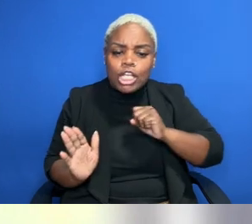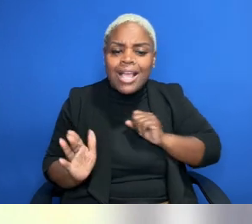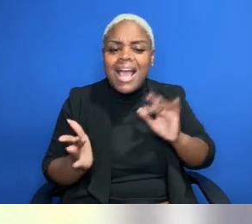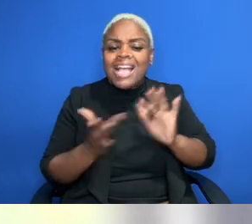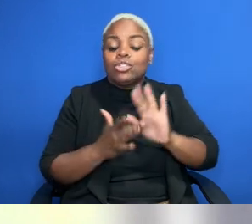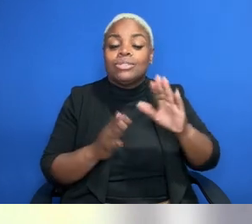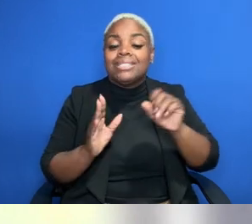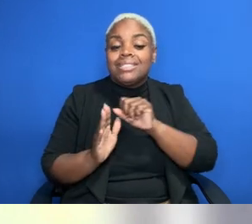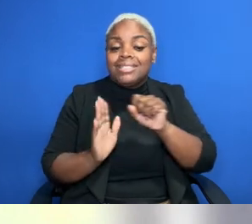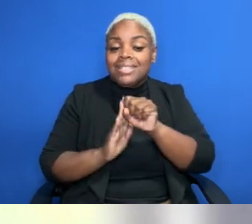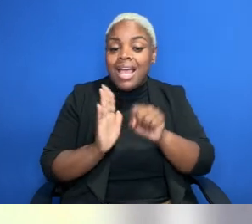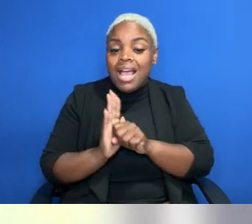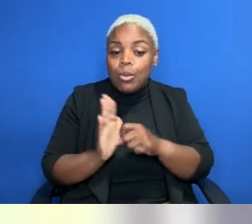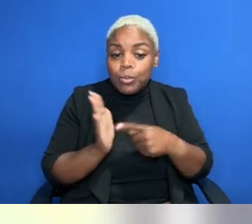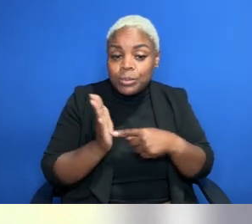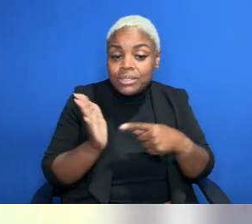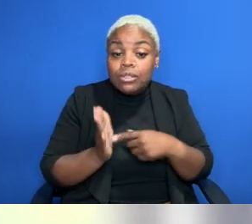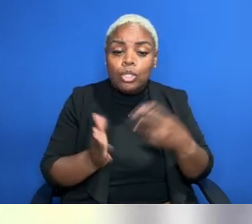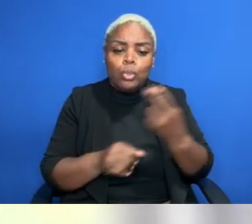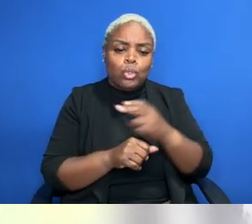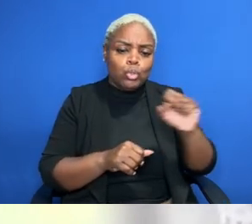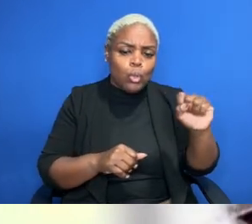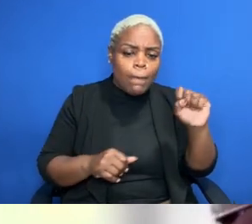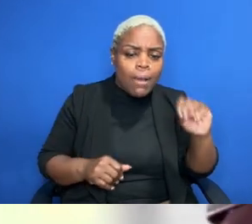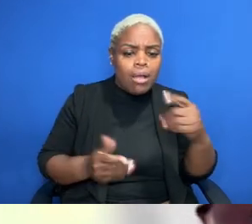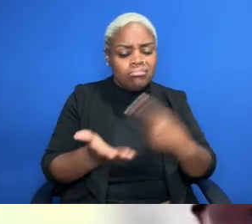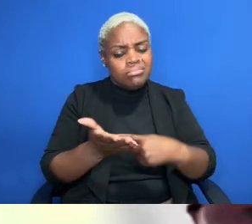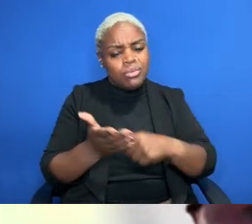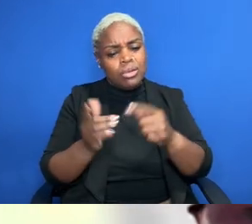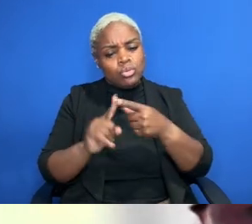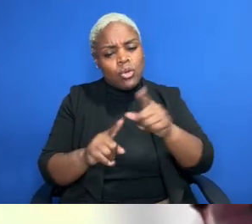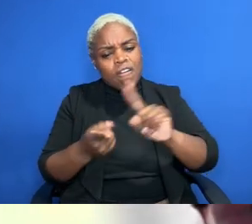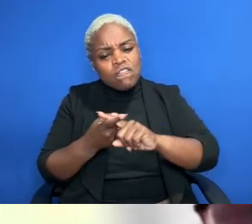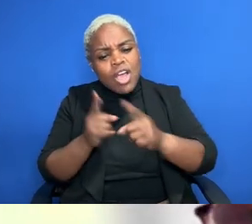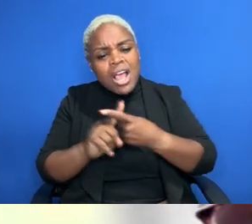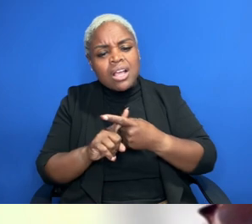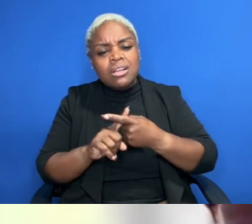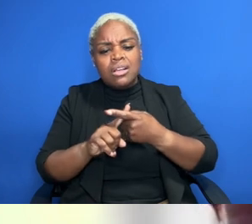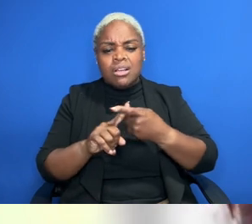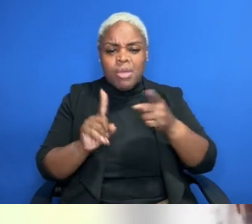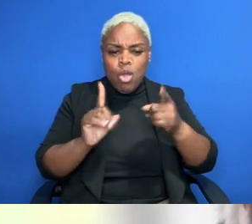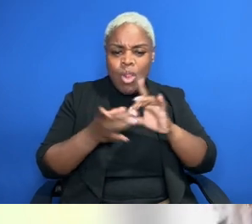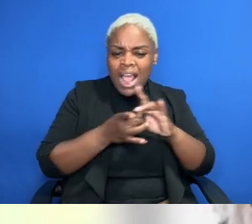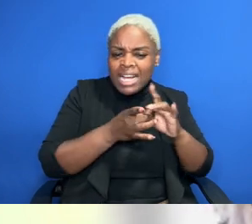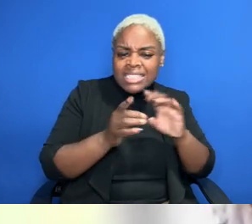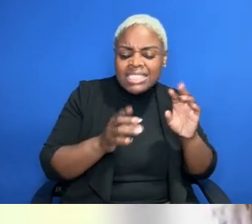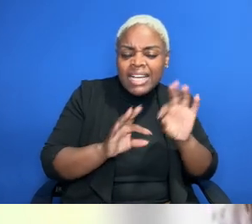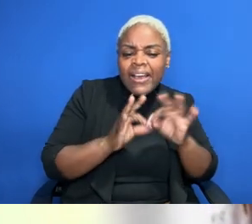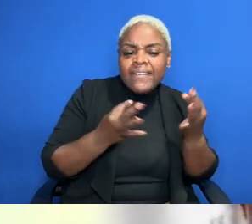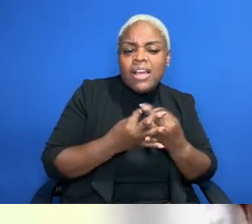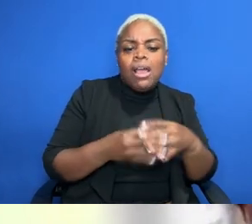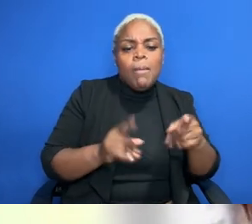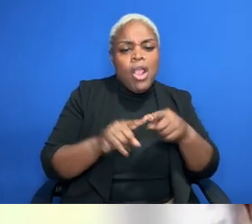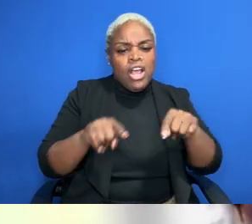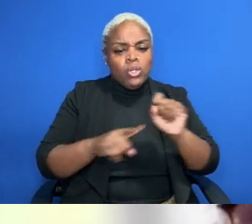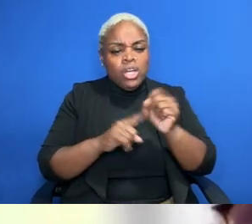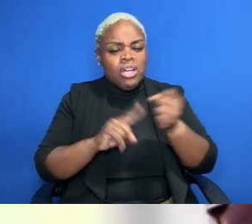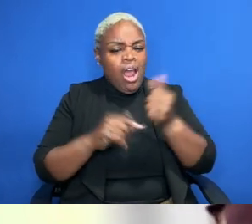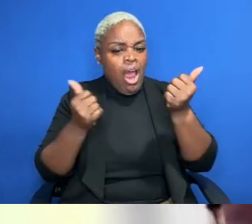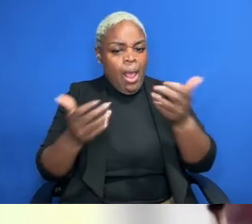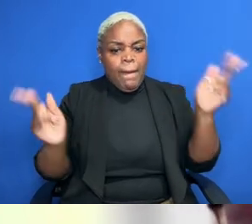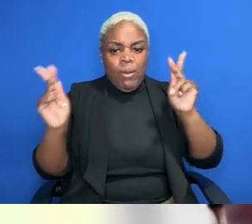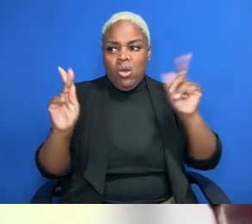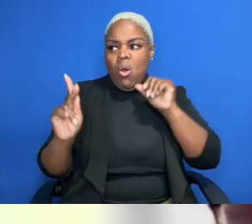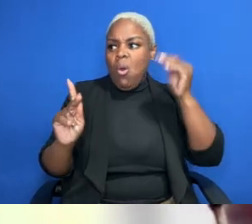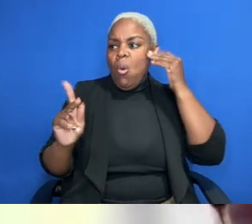state senators, contact your state representatives, use social media to talk to your friends and relatives about this issue, because a